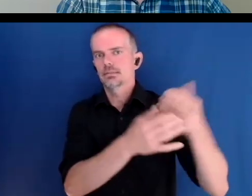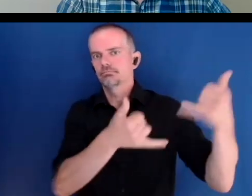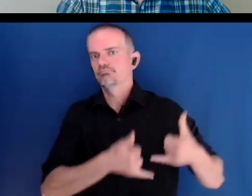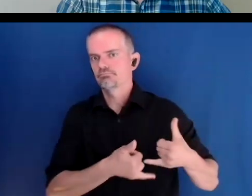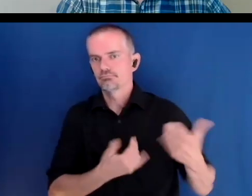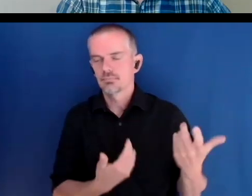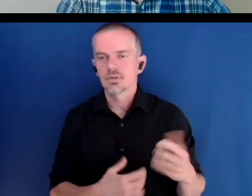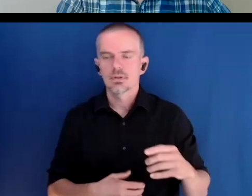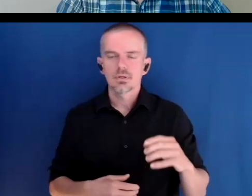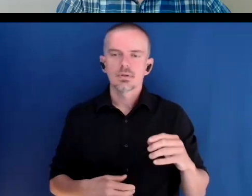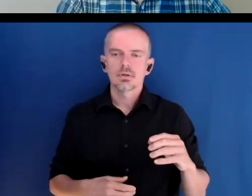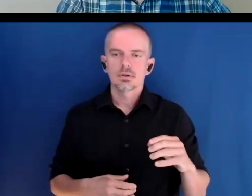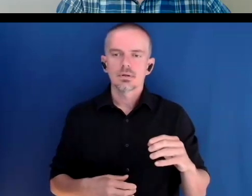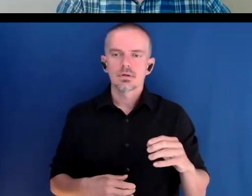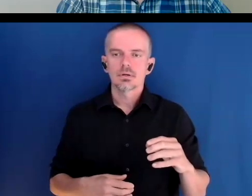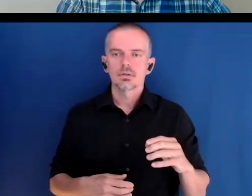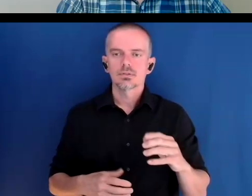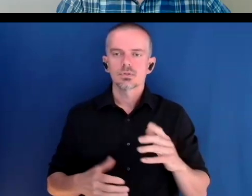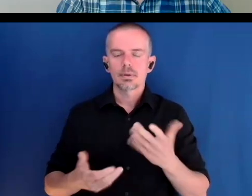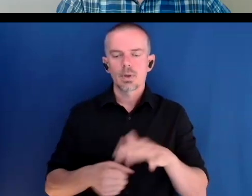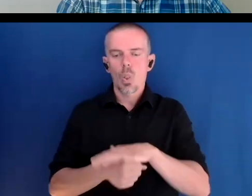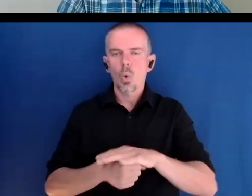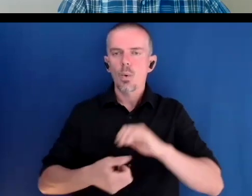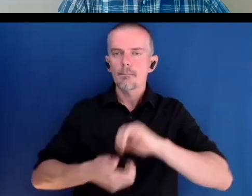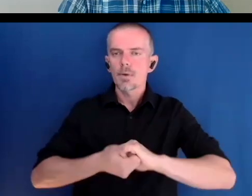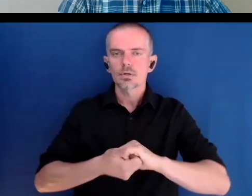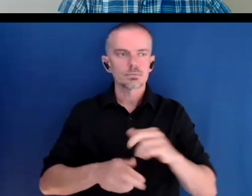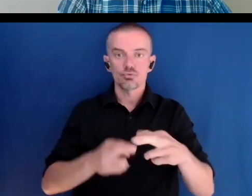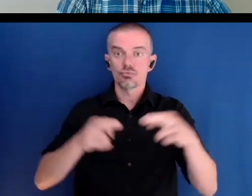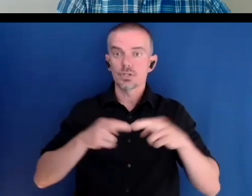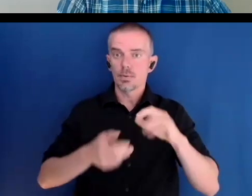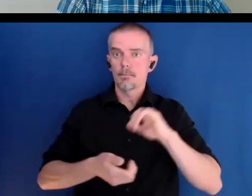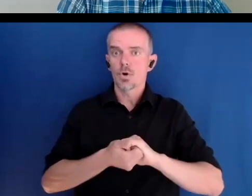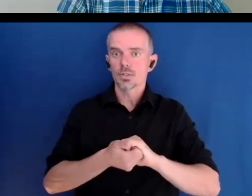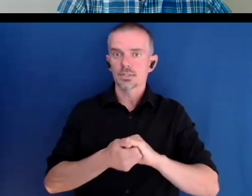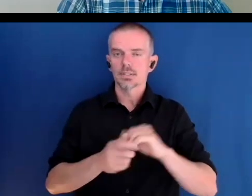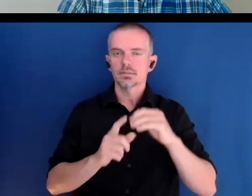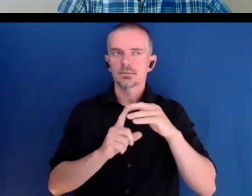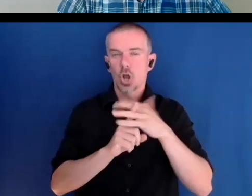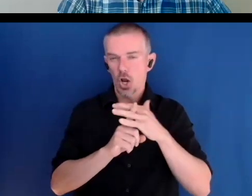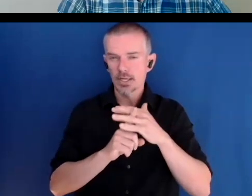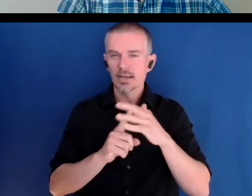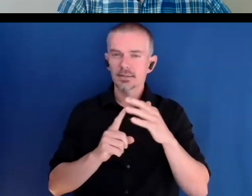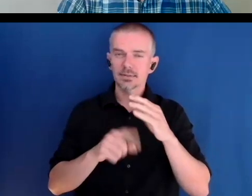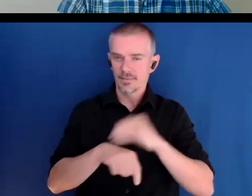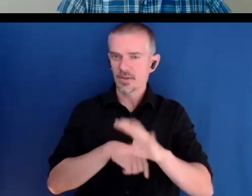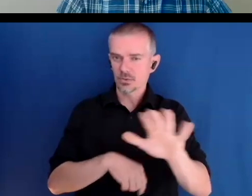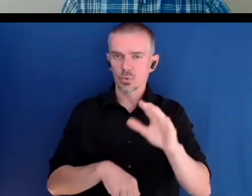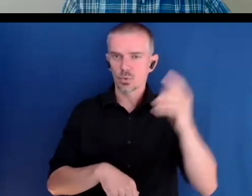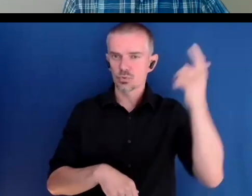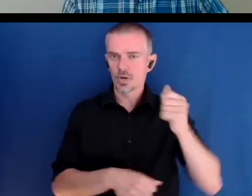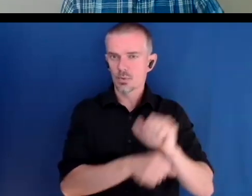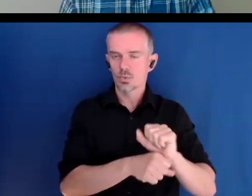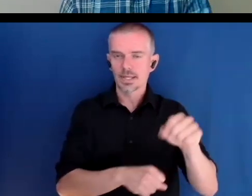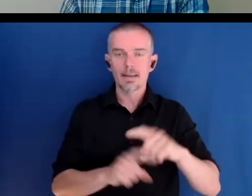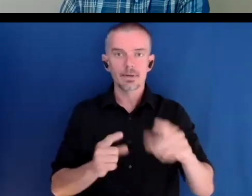there's probably a local partnership or regional partnership kind of context to your grant work. But then if you're going to go after